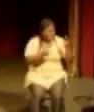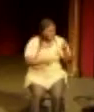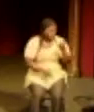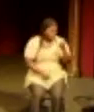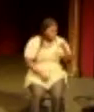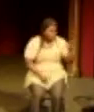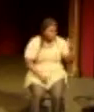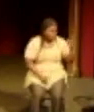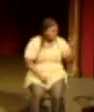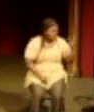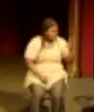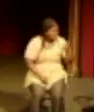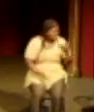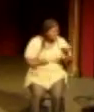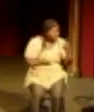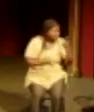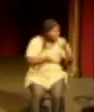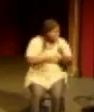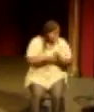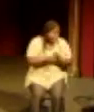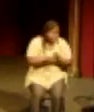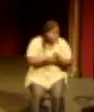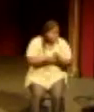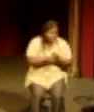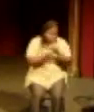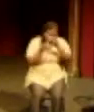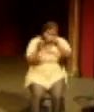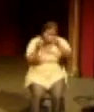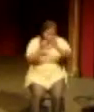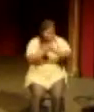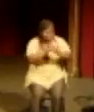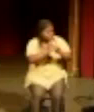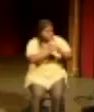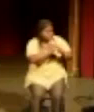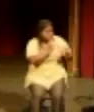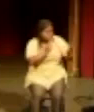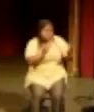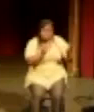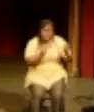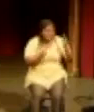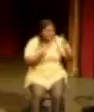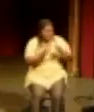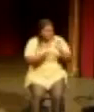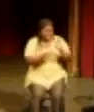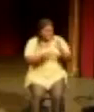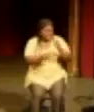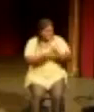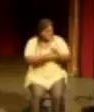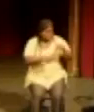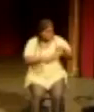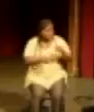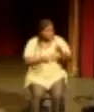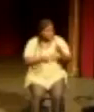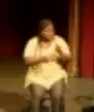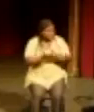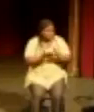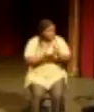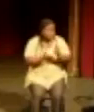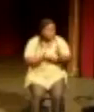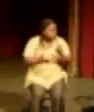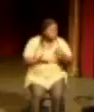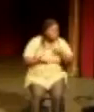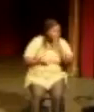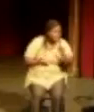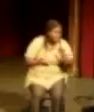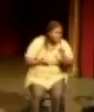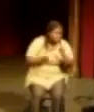2, 3, 4 years, something that most community colleges don't do, and we didn't do it for the first 90 years we were in existence. But over the last 4 or 5 years, we've done a